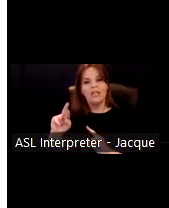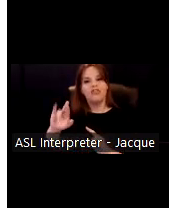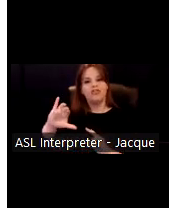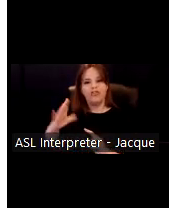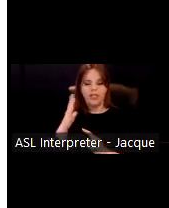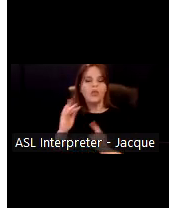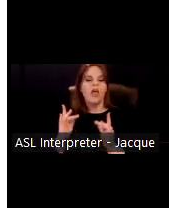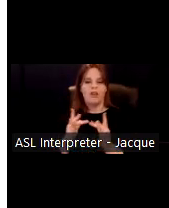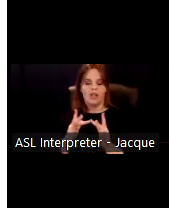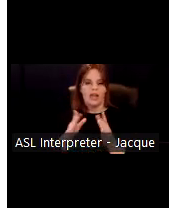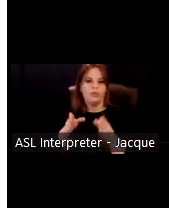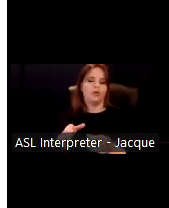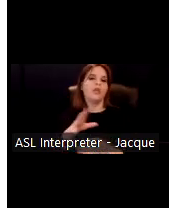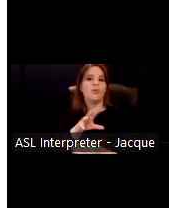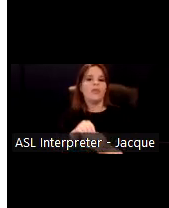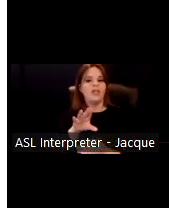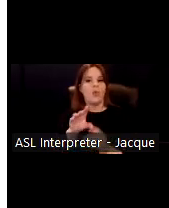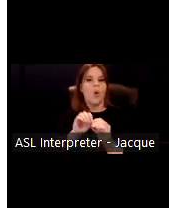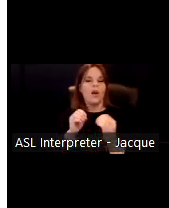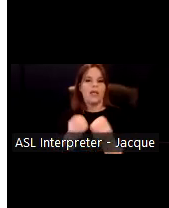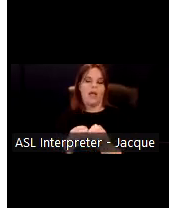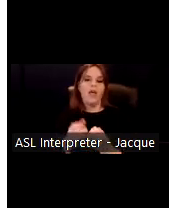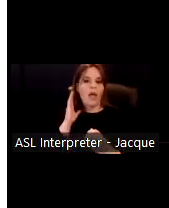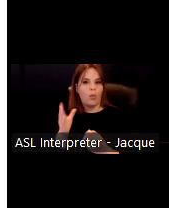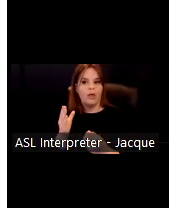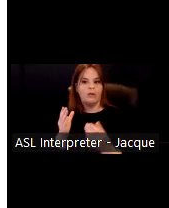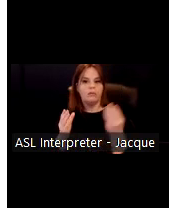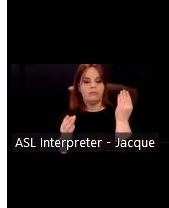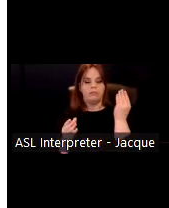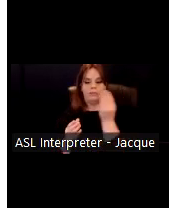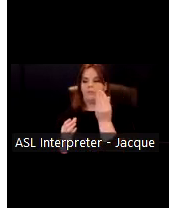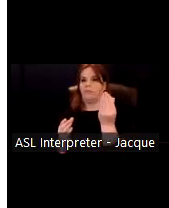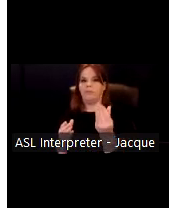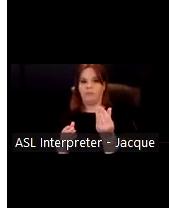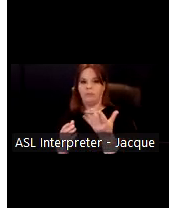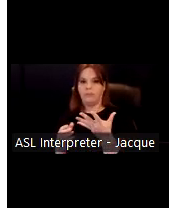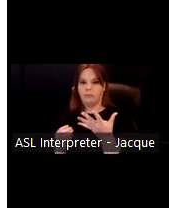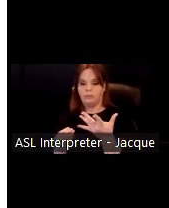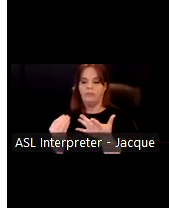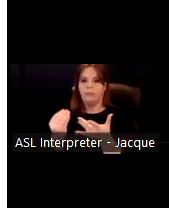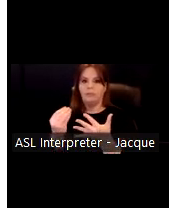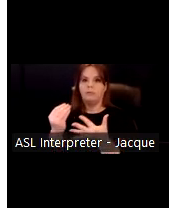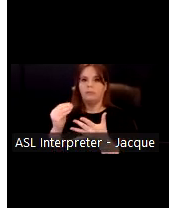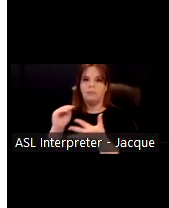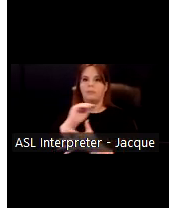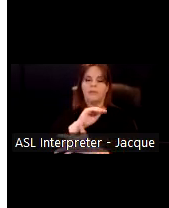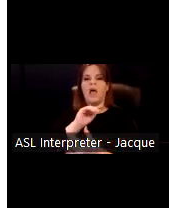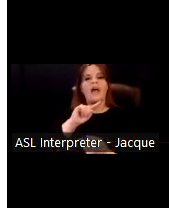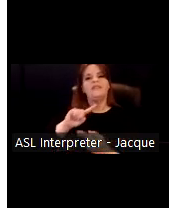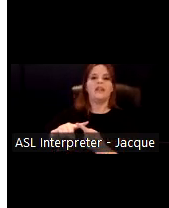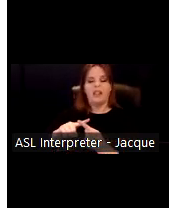your organization that will carry it the next level until it's assigned to